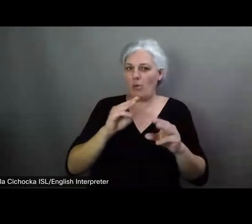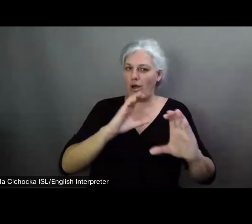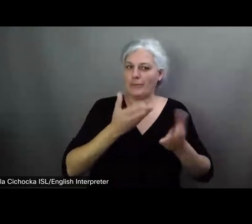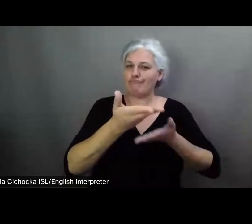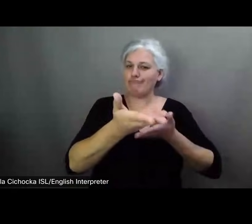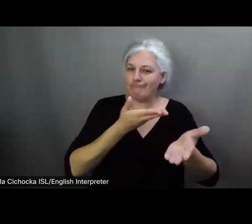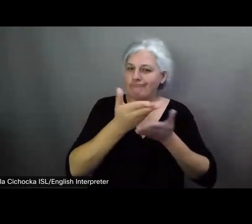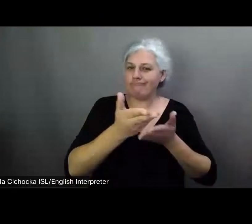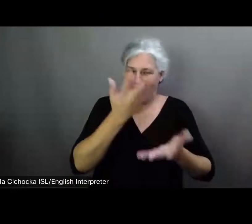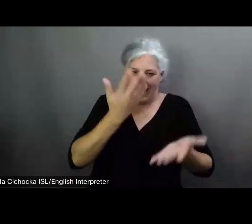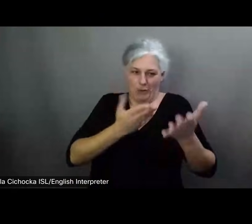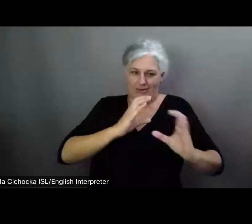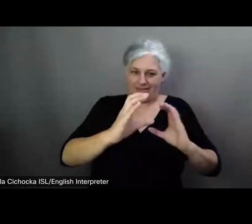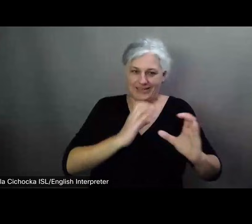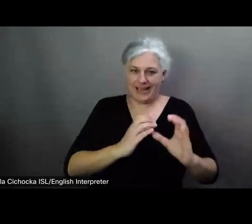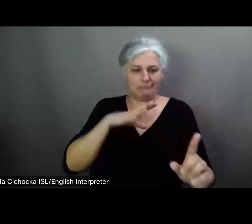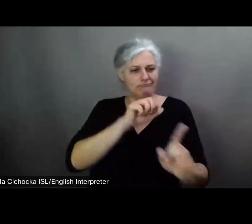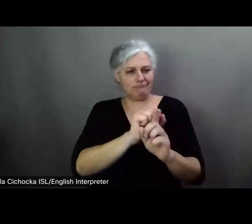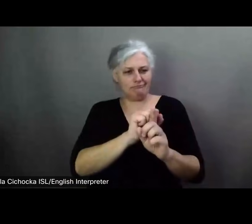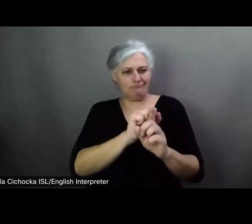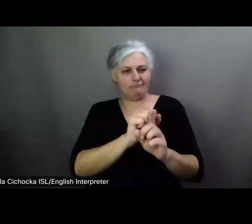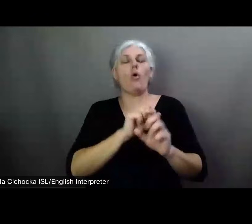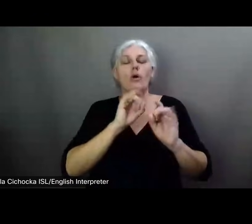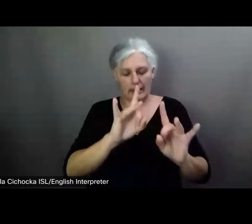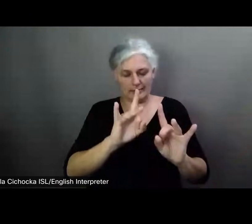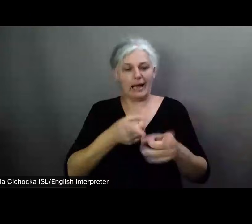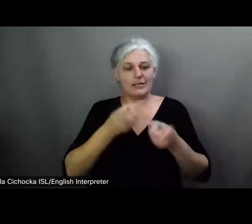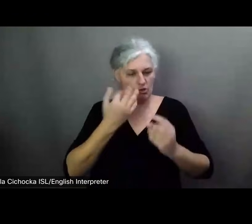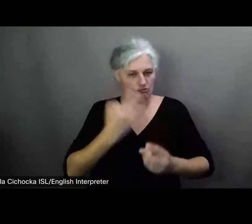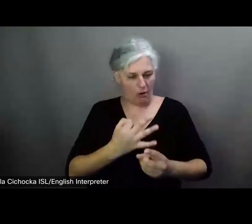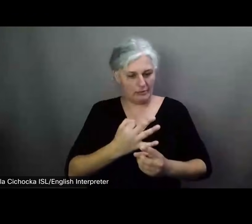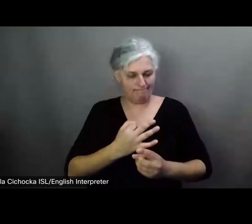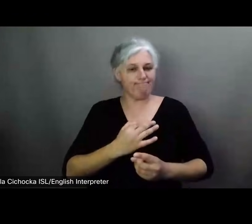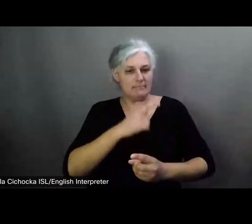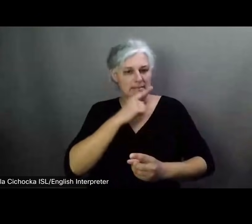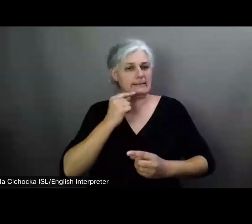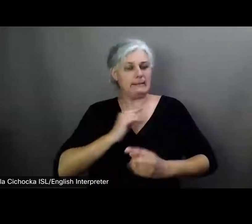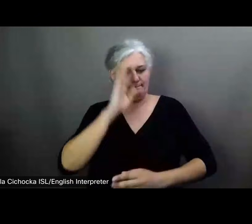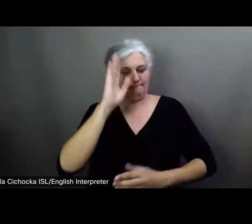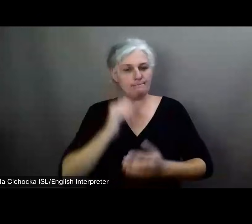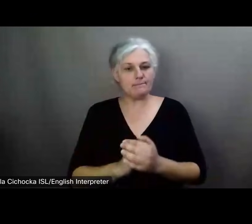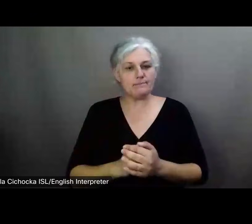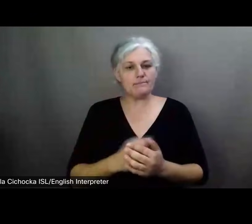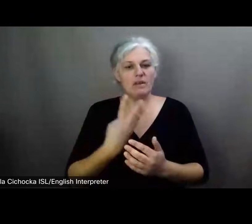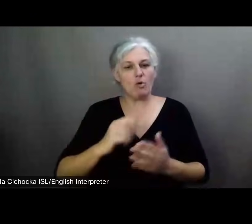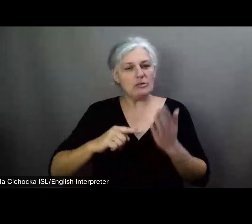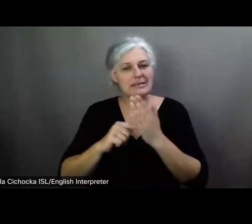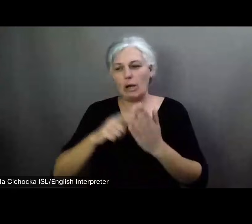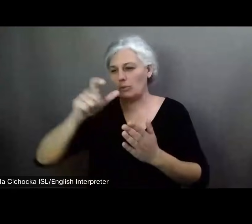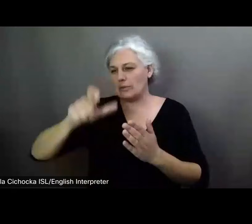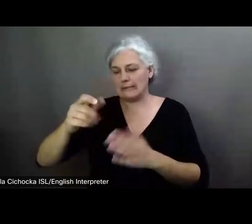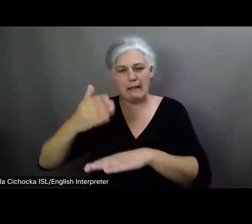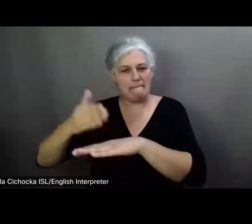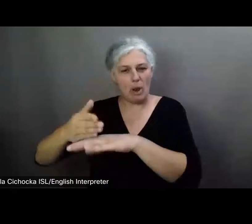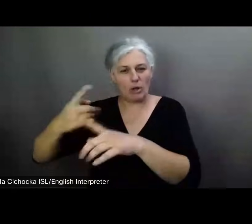and acknowledge when things go wrong. And a system as complicated as ours, with 140,000 employees, many diverse settings,